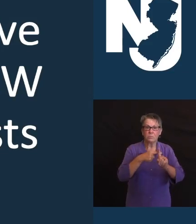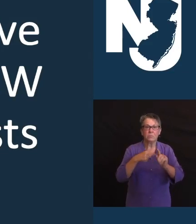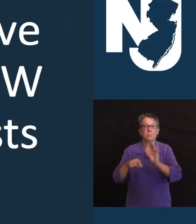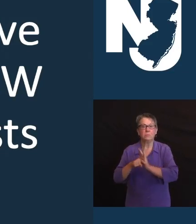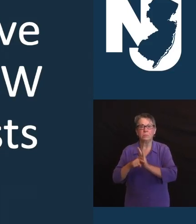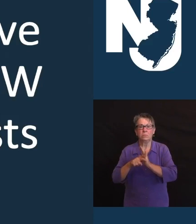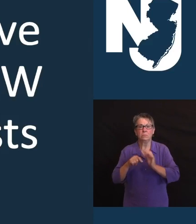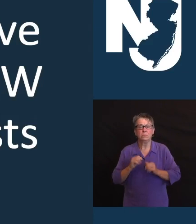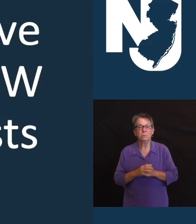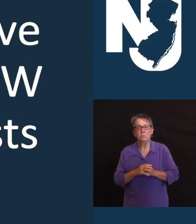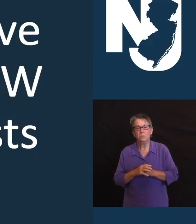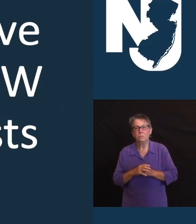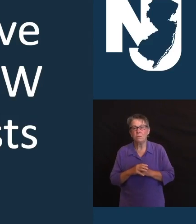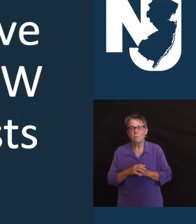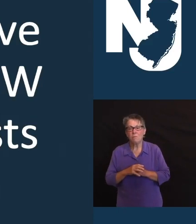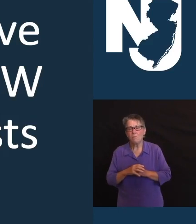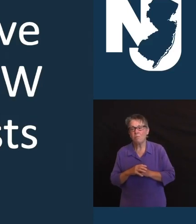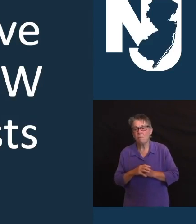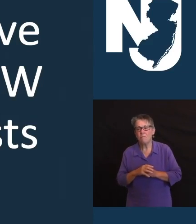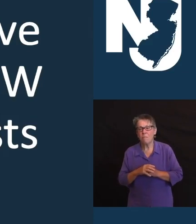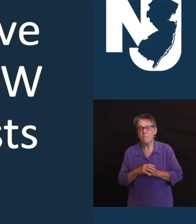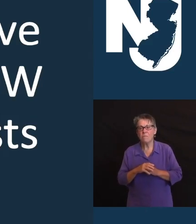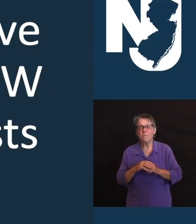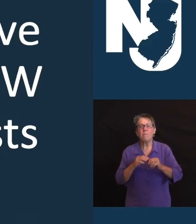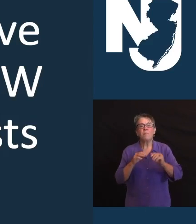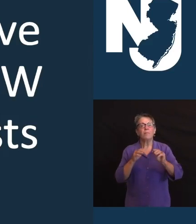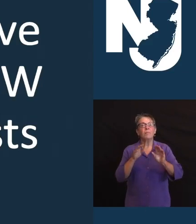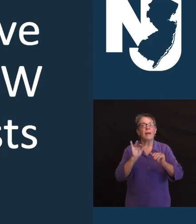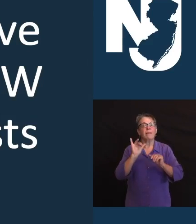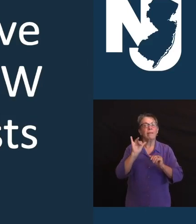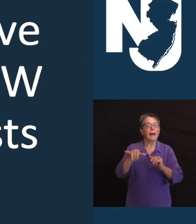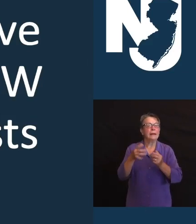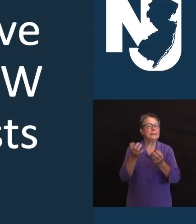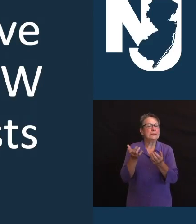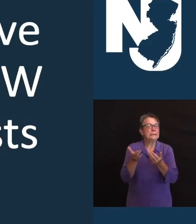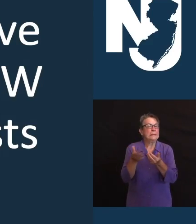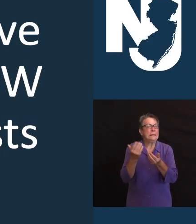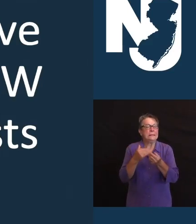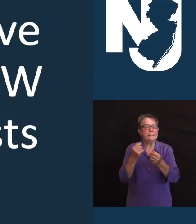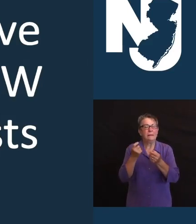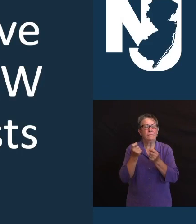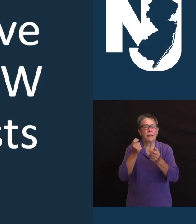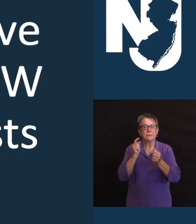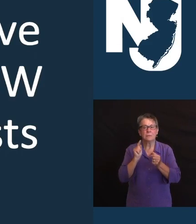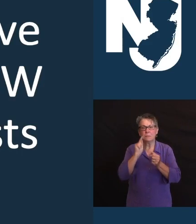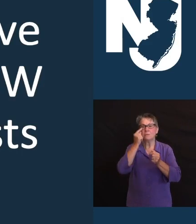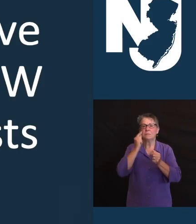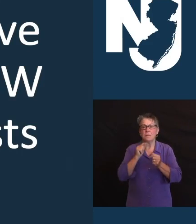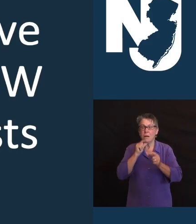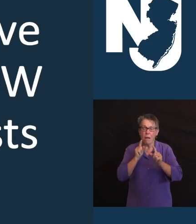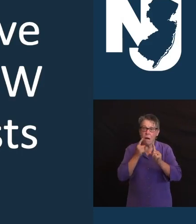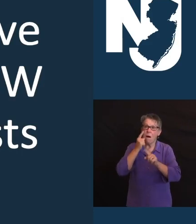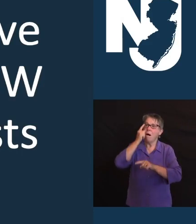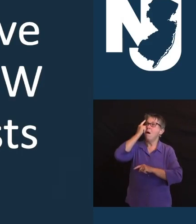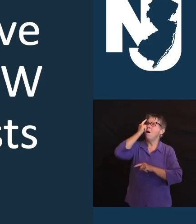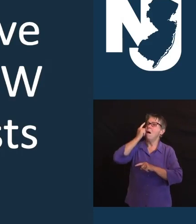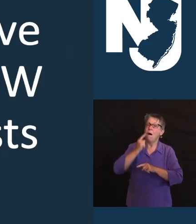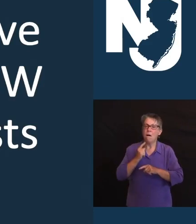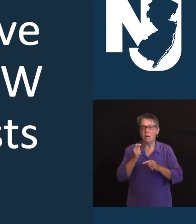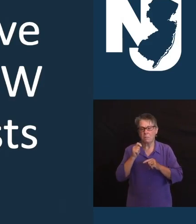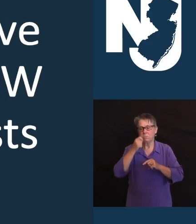left variety that we all started with. The first 170,000 of those tests will be coming within the next 2